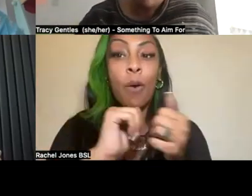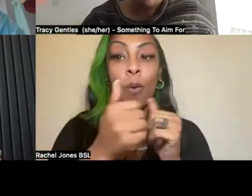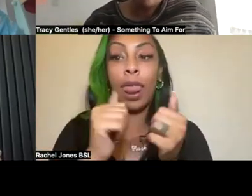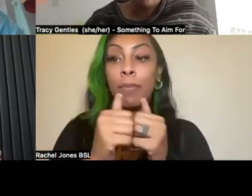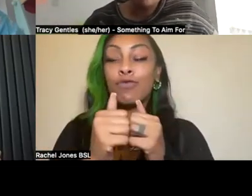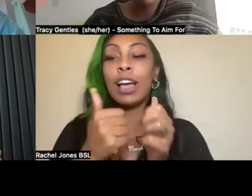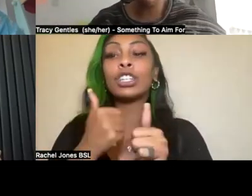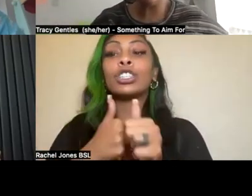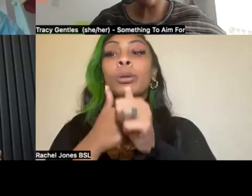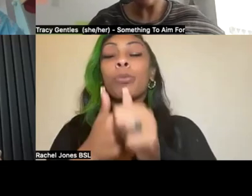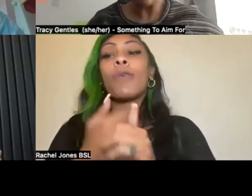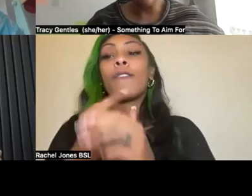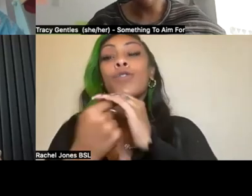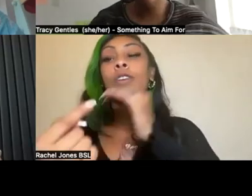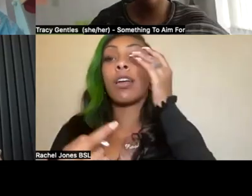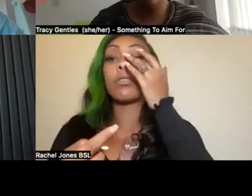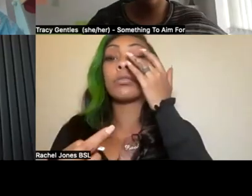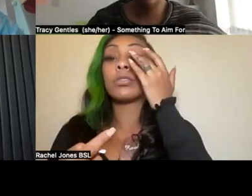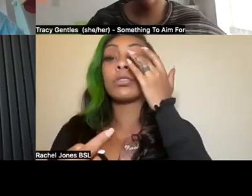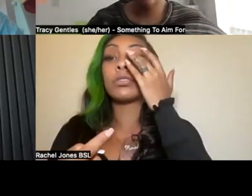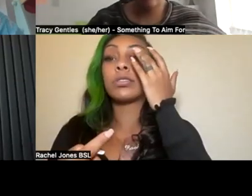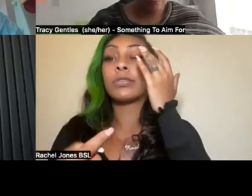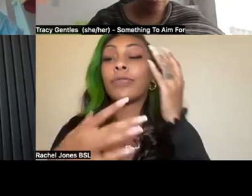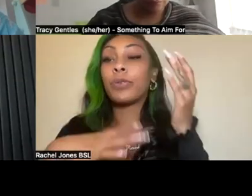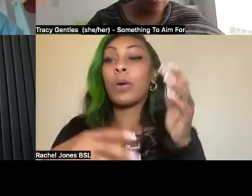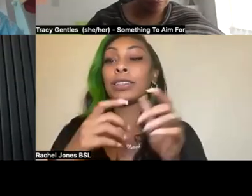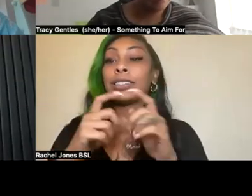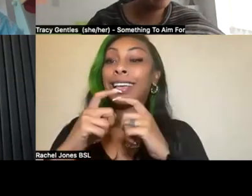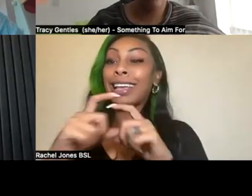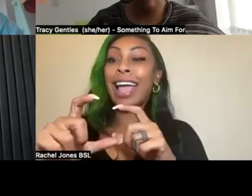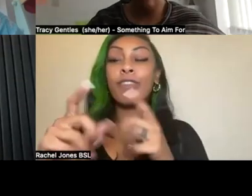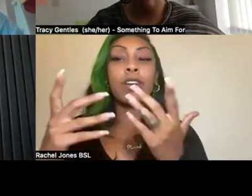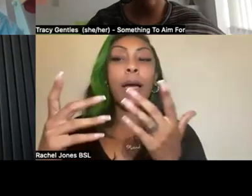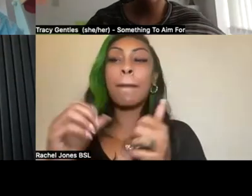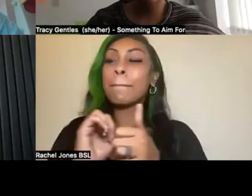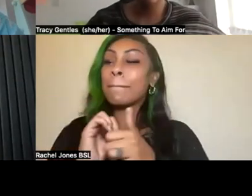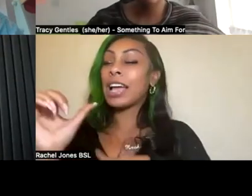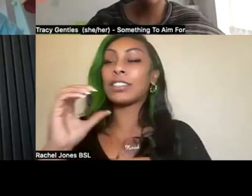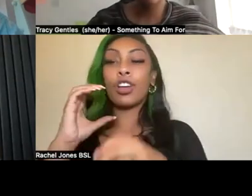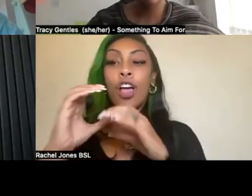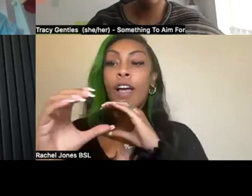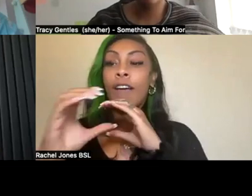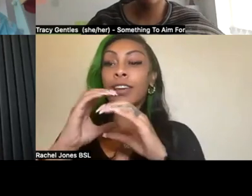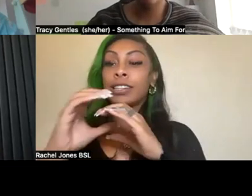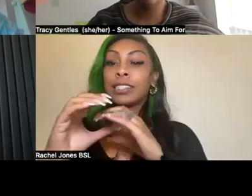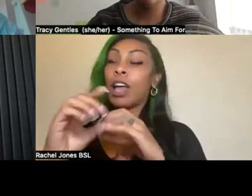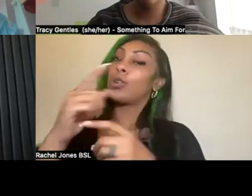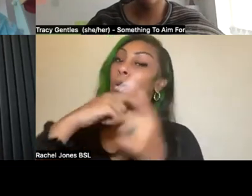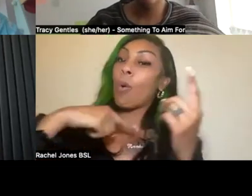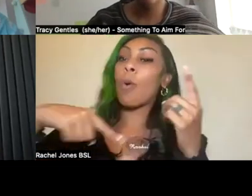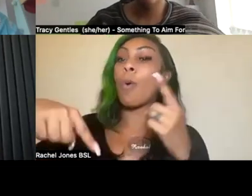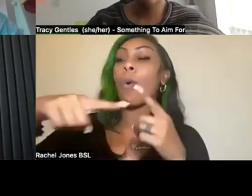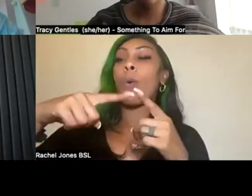freelancers. So we want to carry on having a better kind of conversation with everyone in the ecology